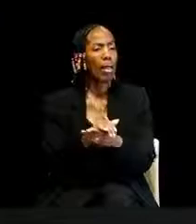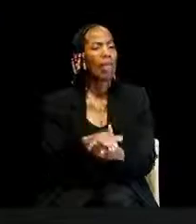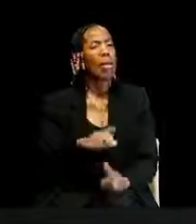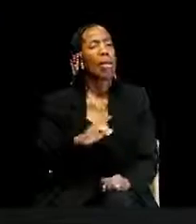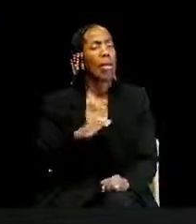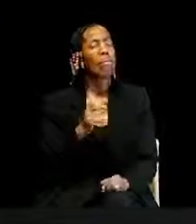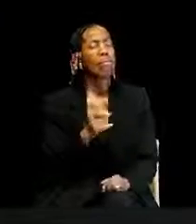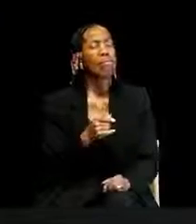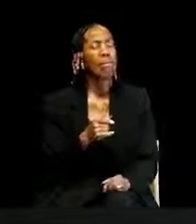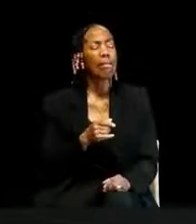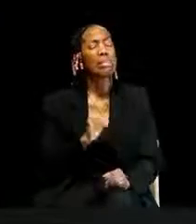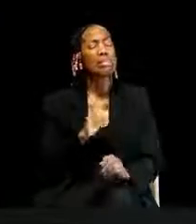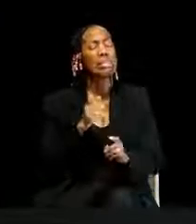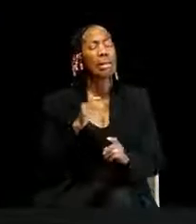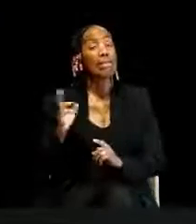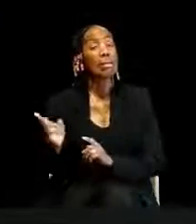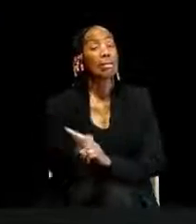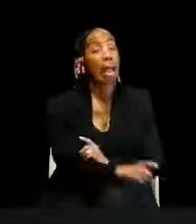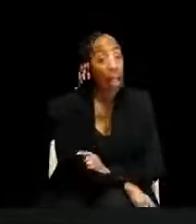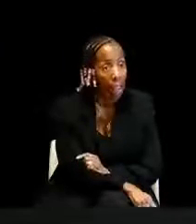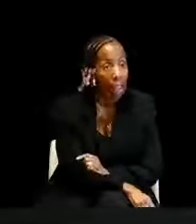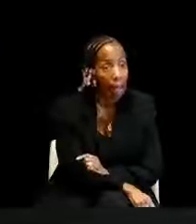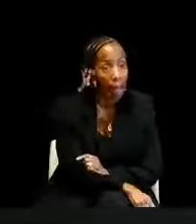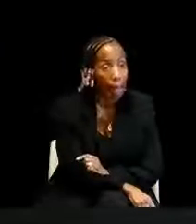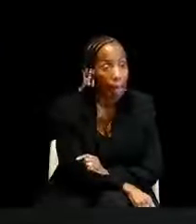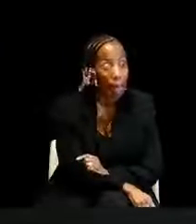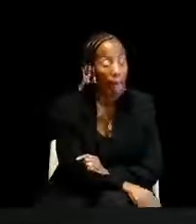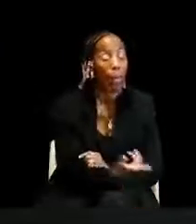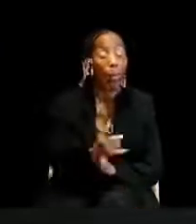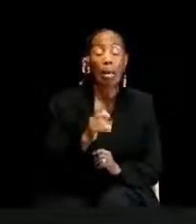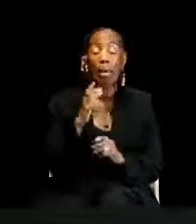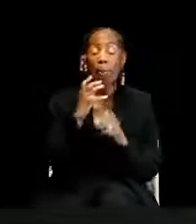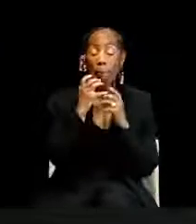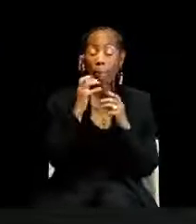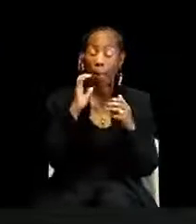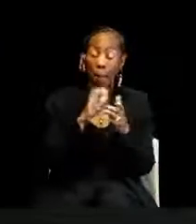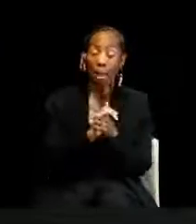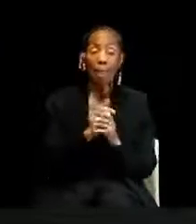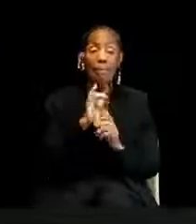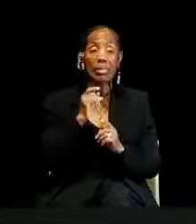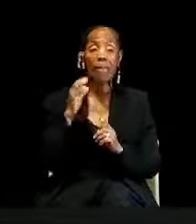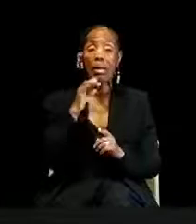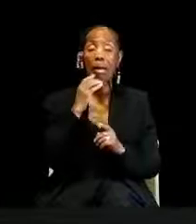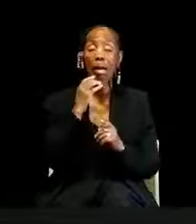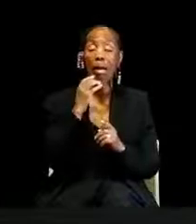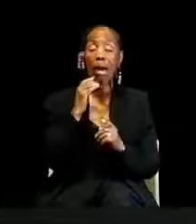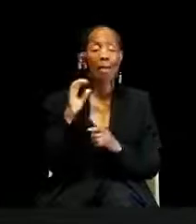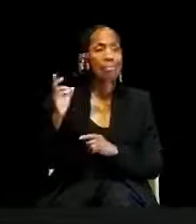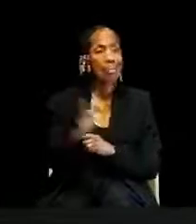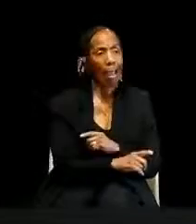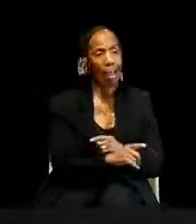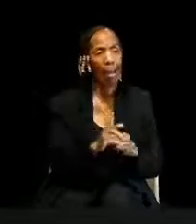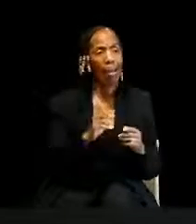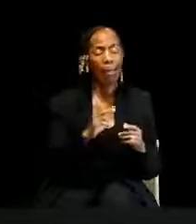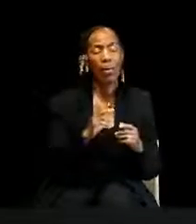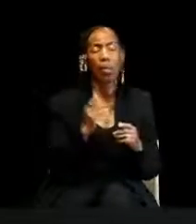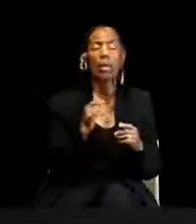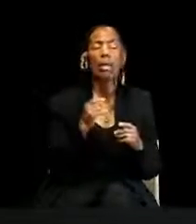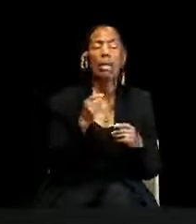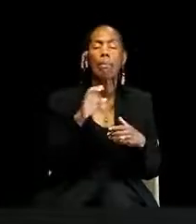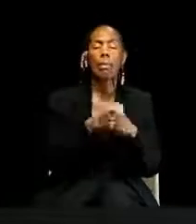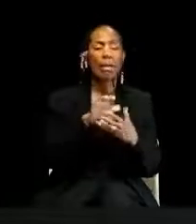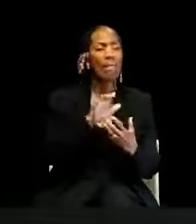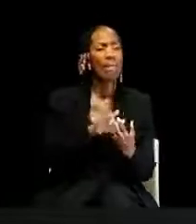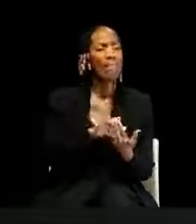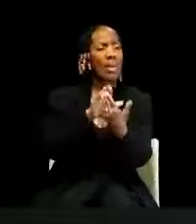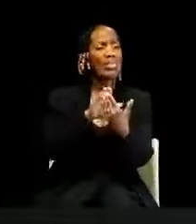that again. We believe in the power of community, and we believe in giving a damn. Yeah. We believe in face-to-face connections and learning from others